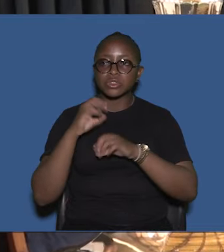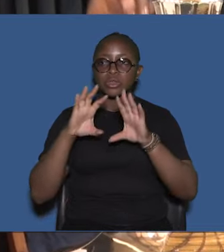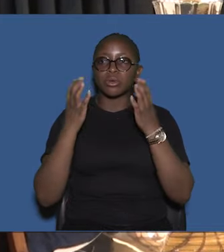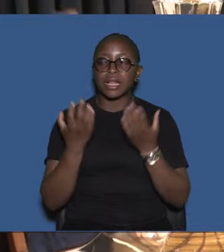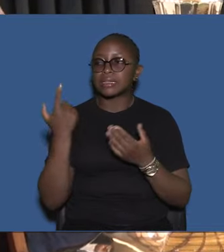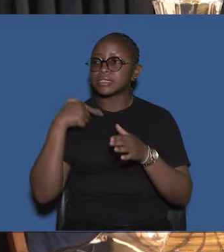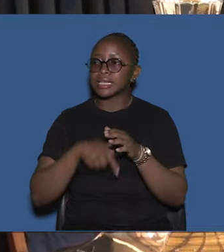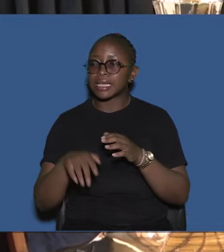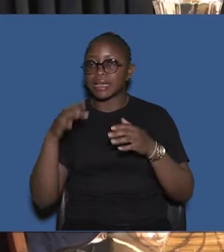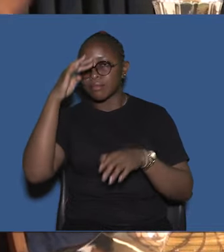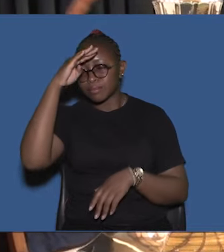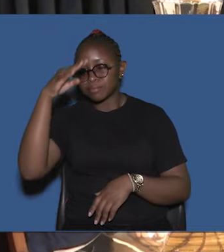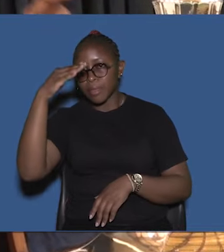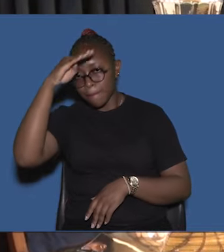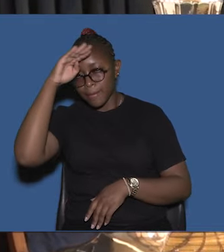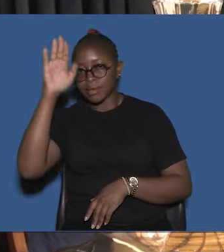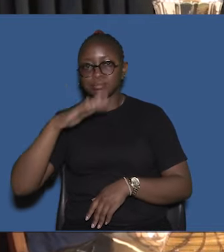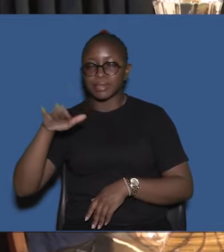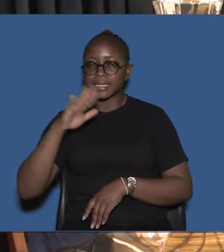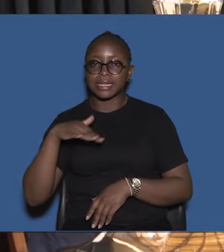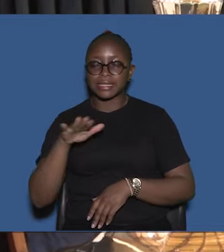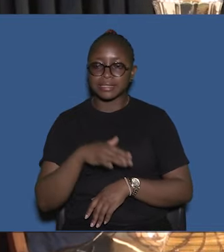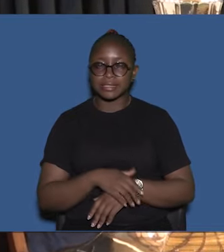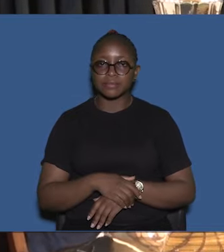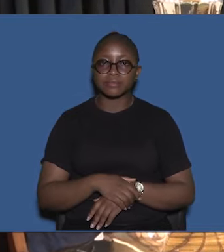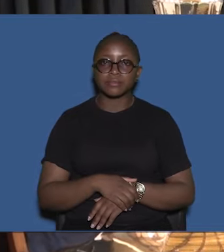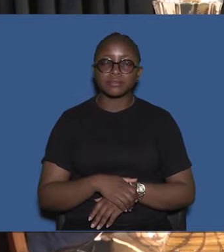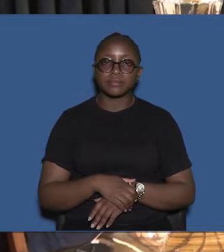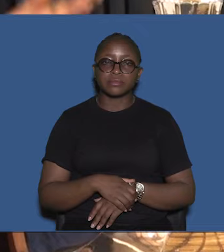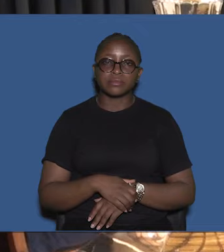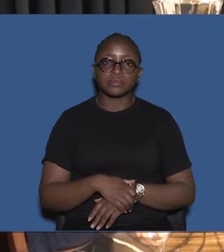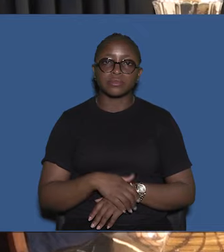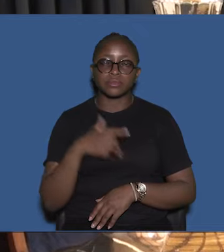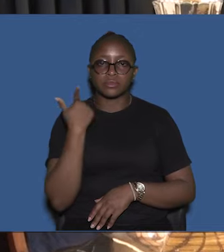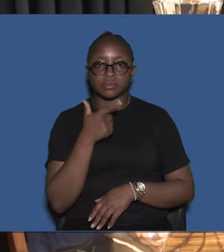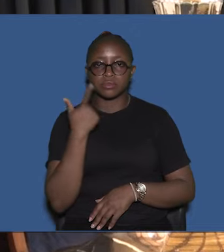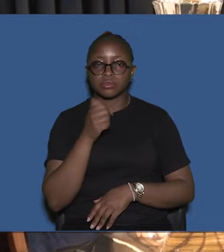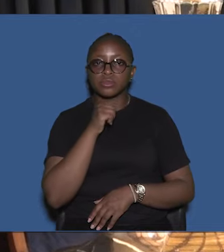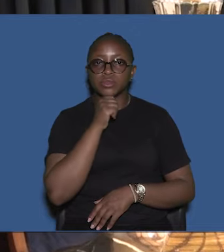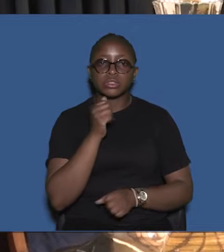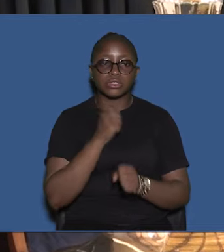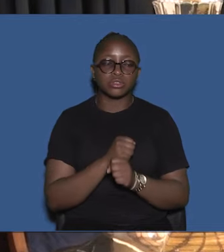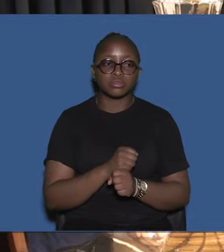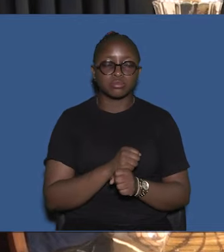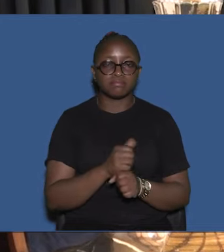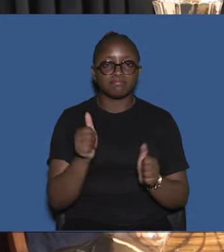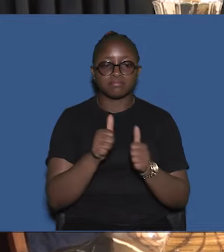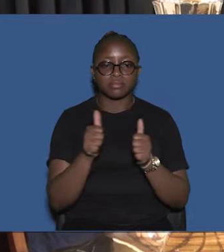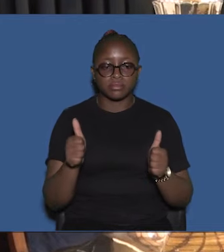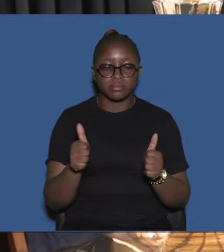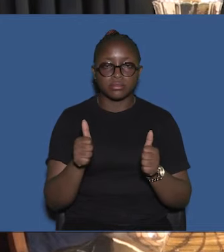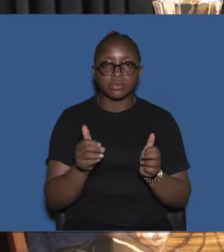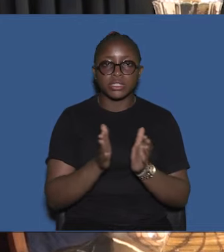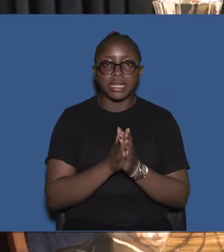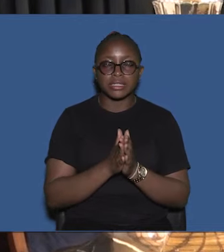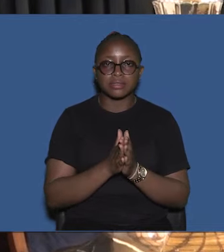is a street person, who is a worldly person, who is not doing this and that, who is not a